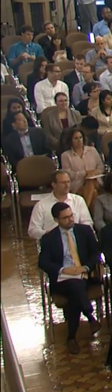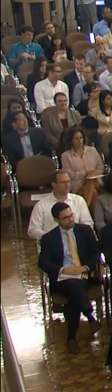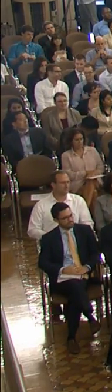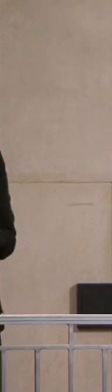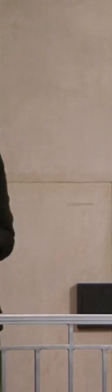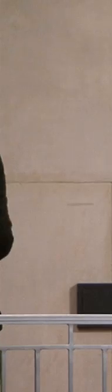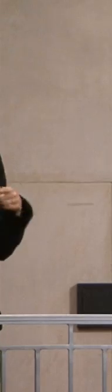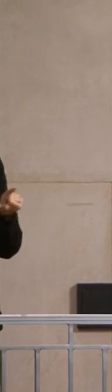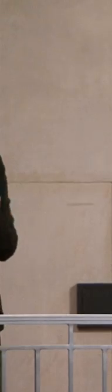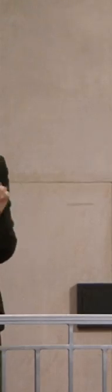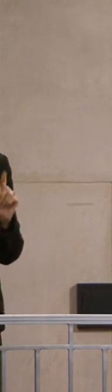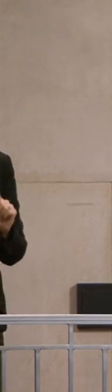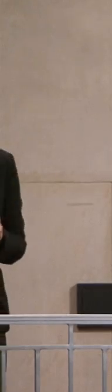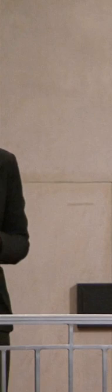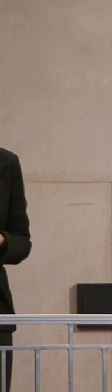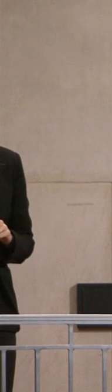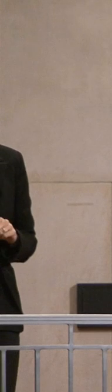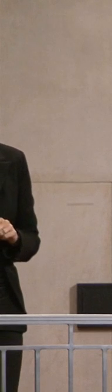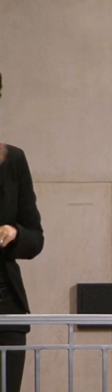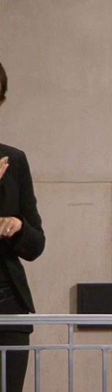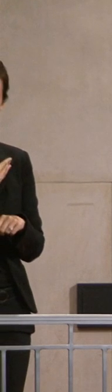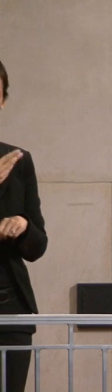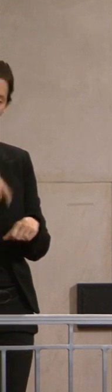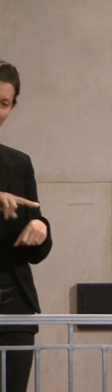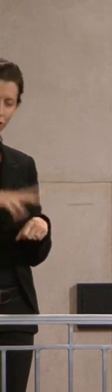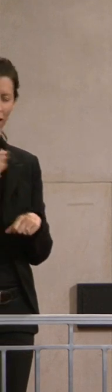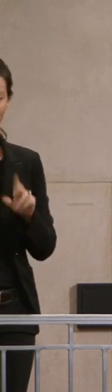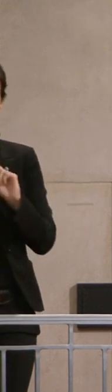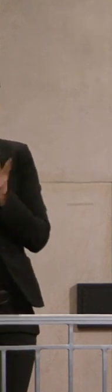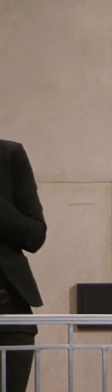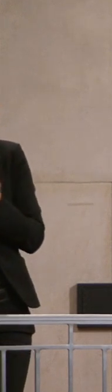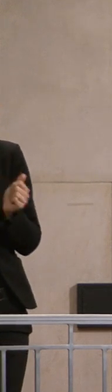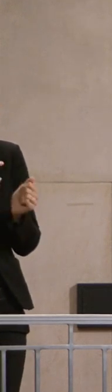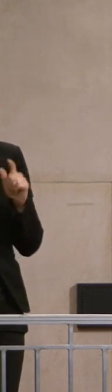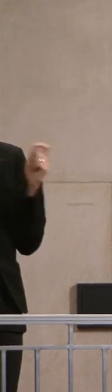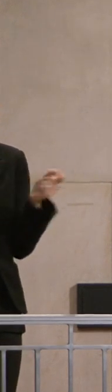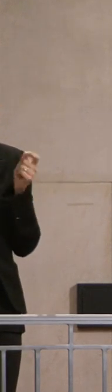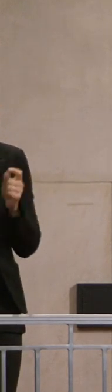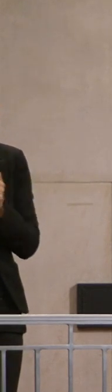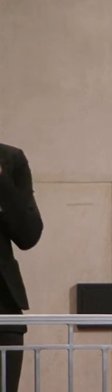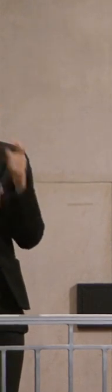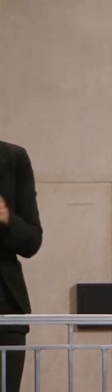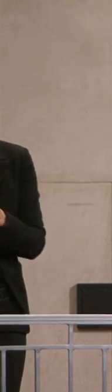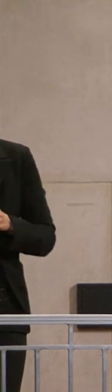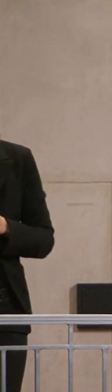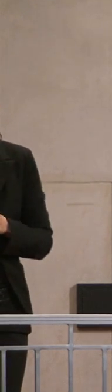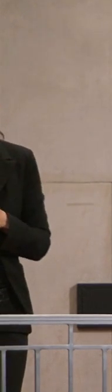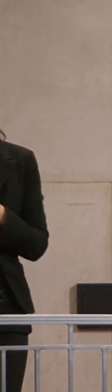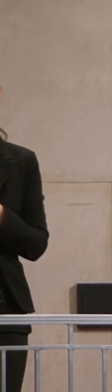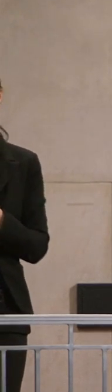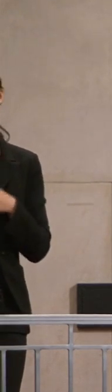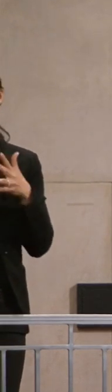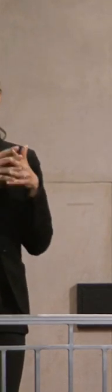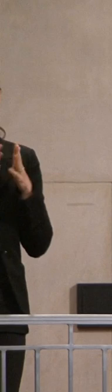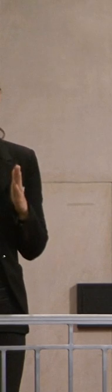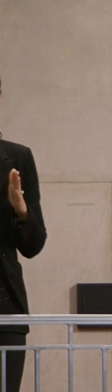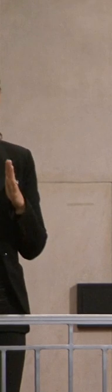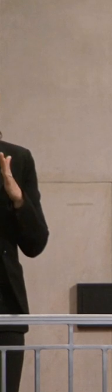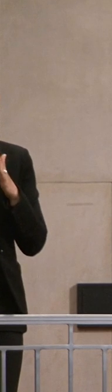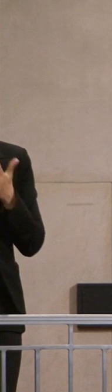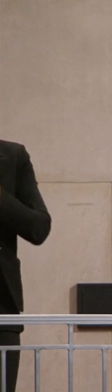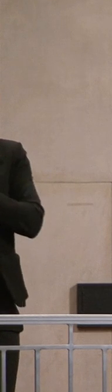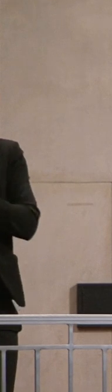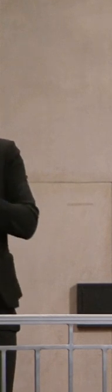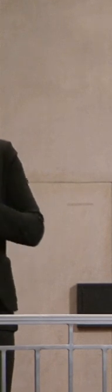During the month of June, our nation and the department traditionally celebrate the contributions of LGBT Americans and their allies and reaffirm